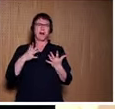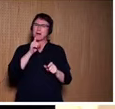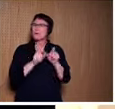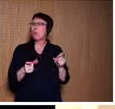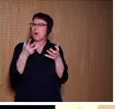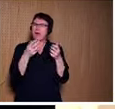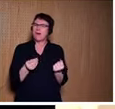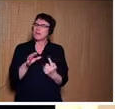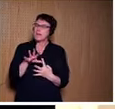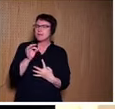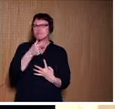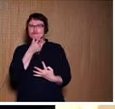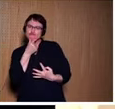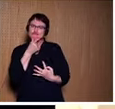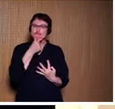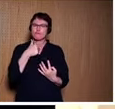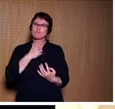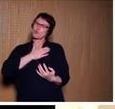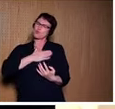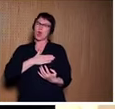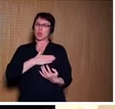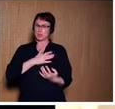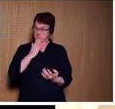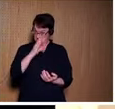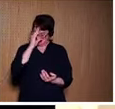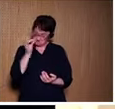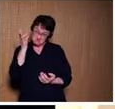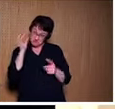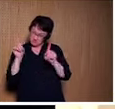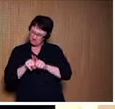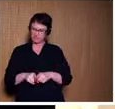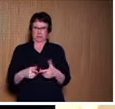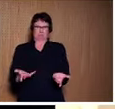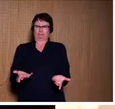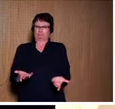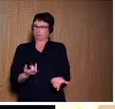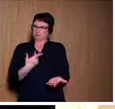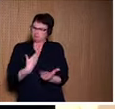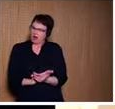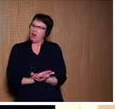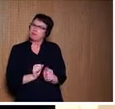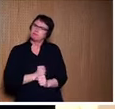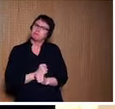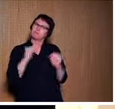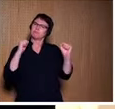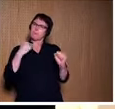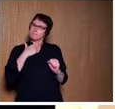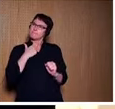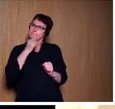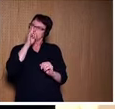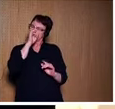realities beyond the gender binary, hierarchy, and nuclear family model, not only as illegal, but